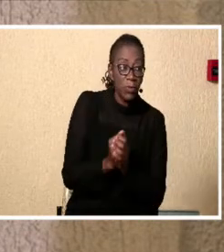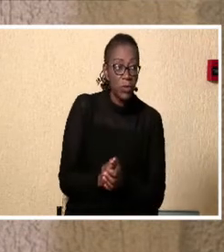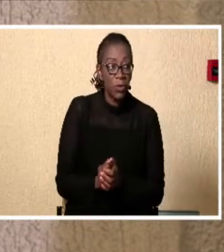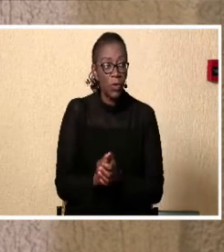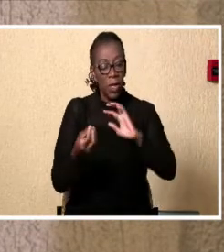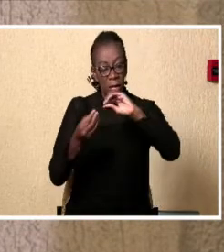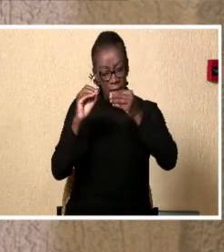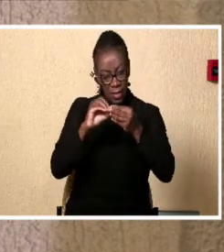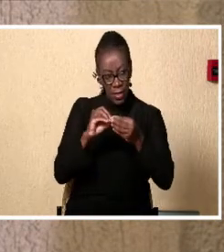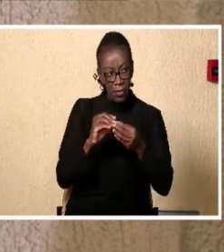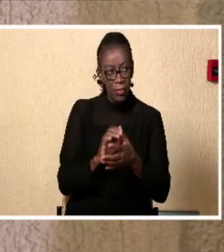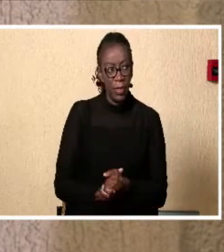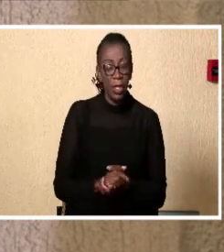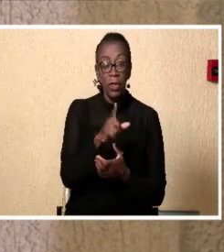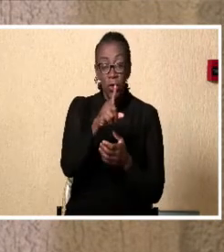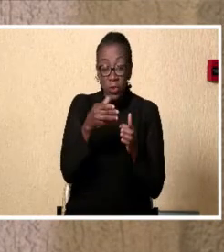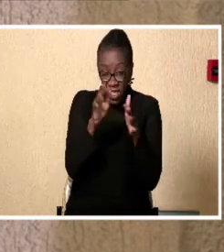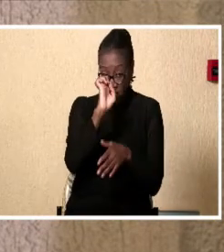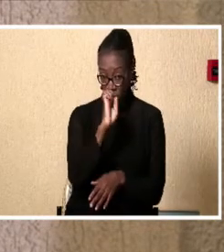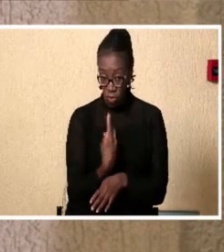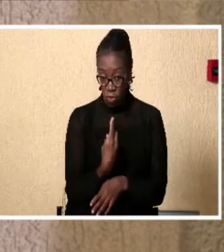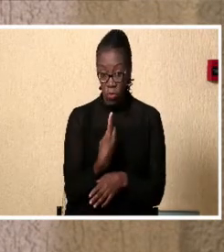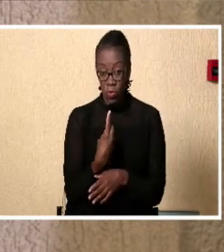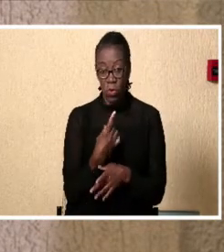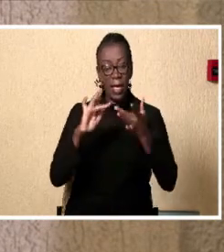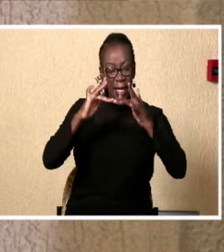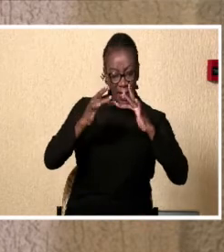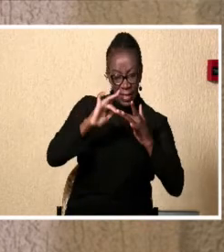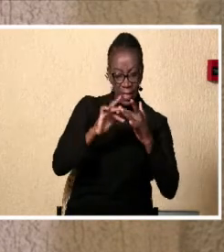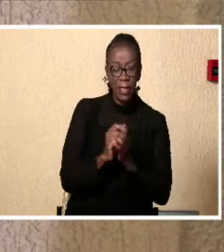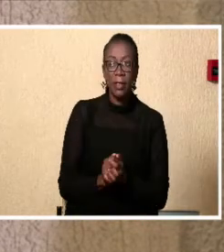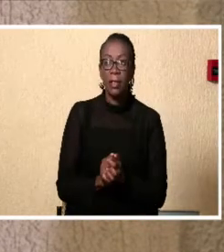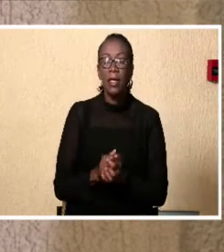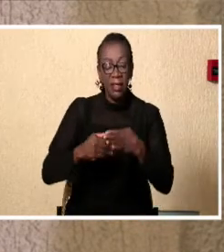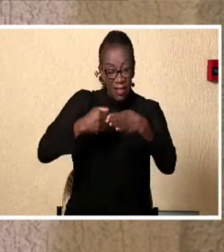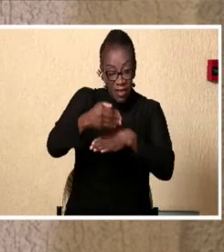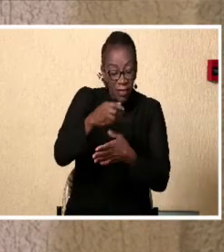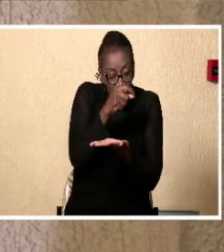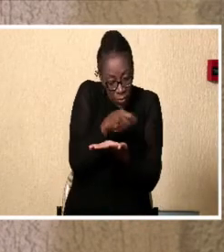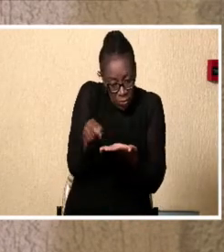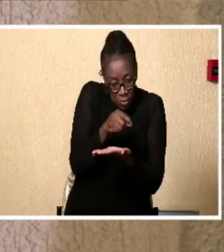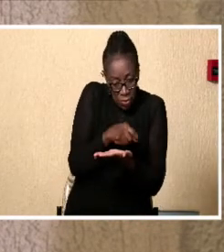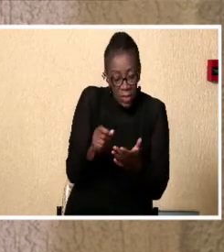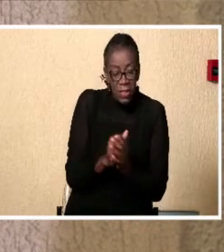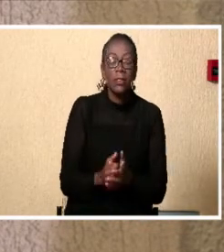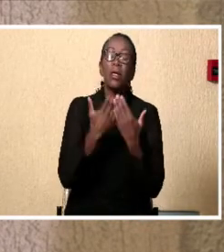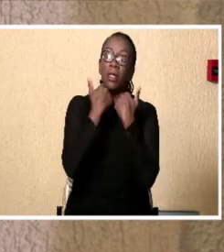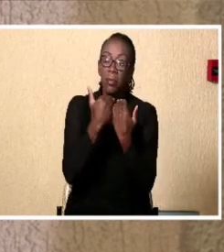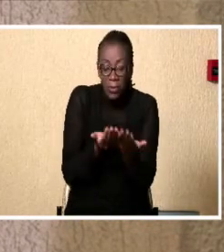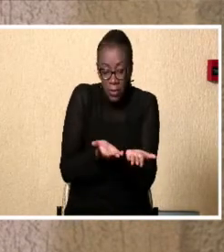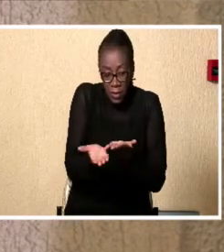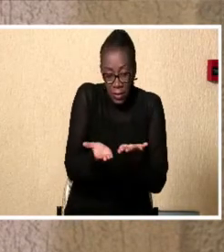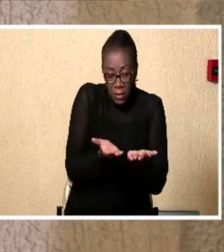the portal and then you create your own profile and then register as a service provider, essential or crucial service provider.